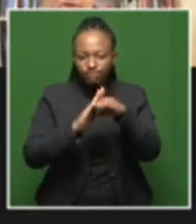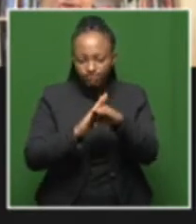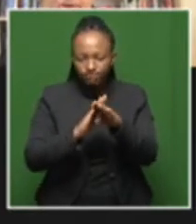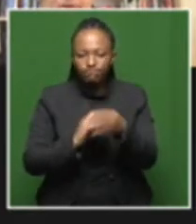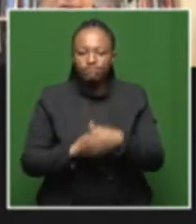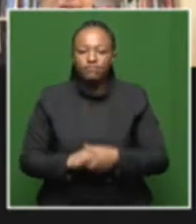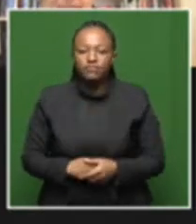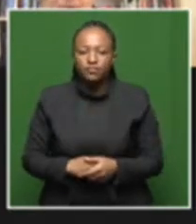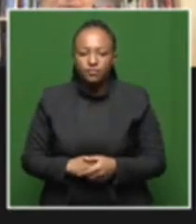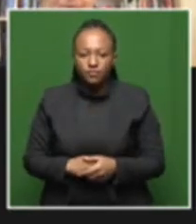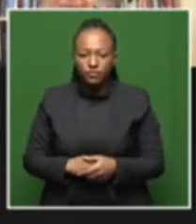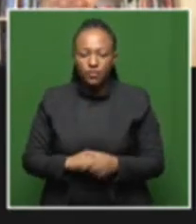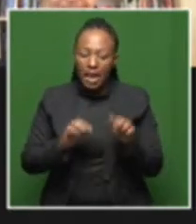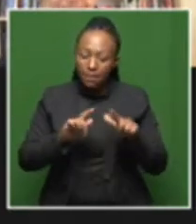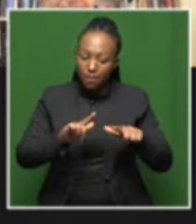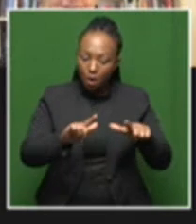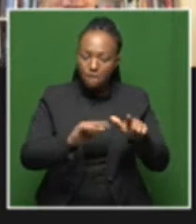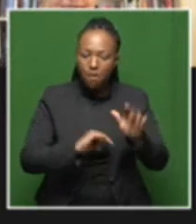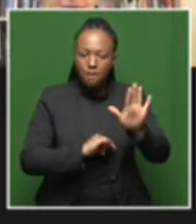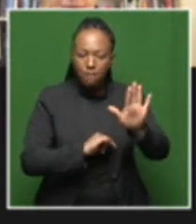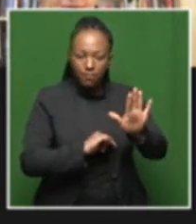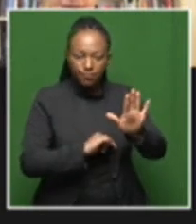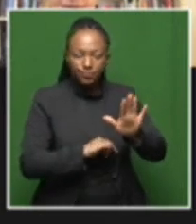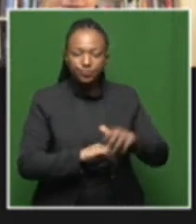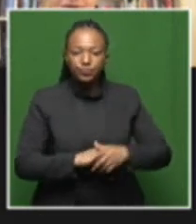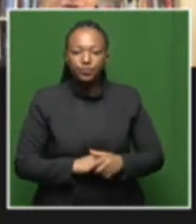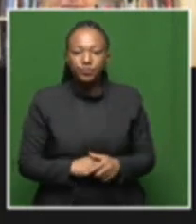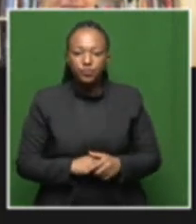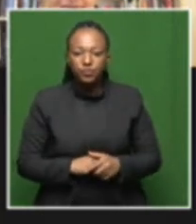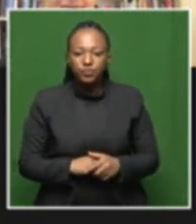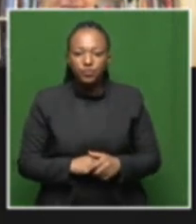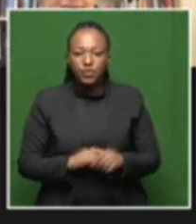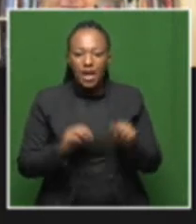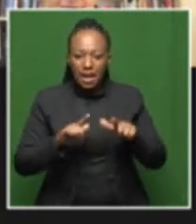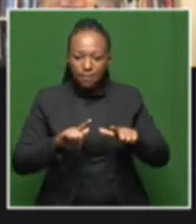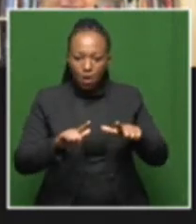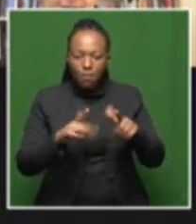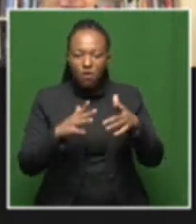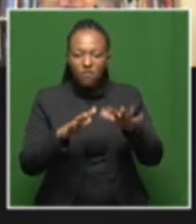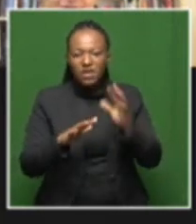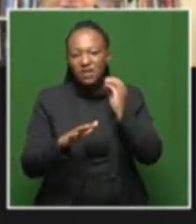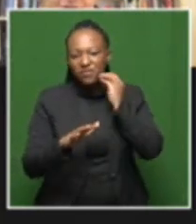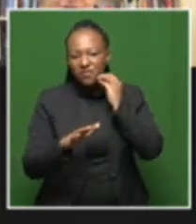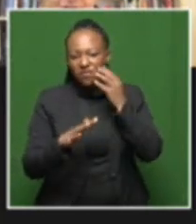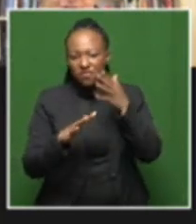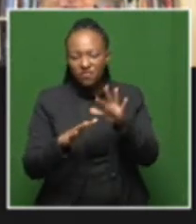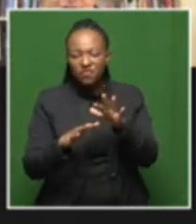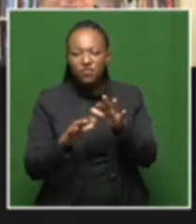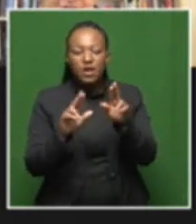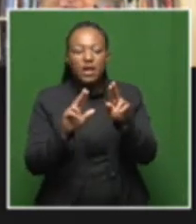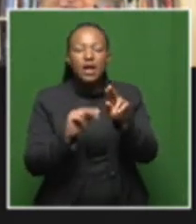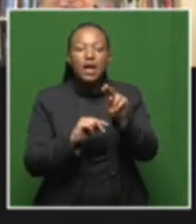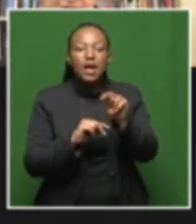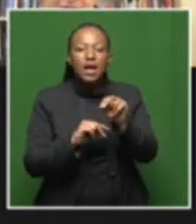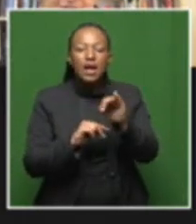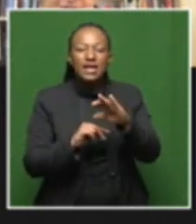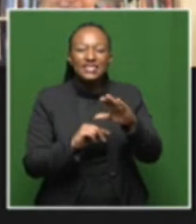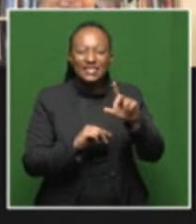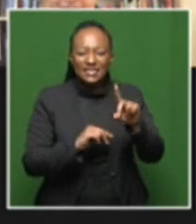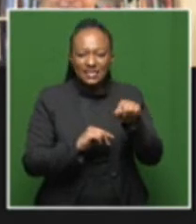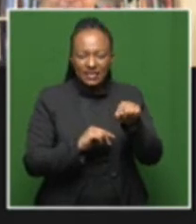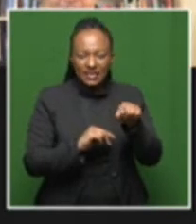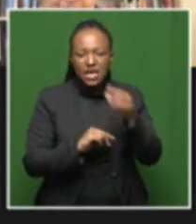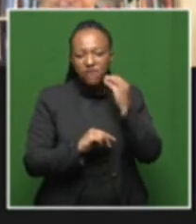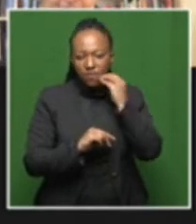let's go to Limpopo. Limpopo increased genomic surveillance with the National Institute of Communicable Disease.